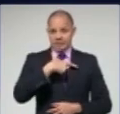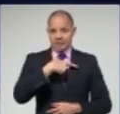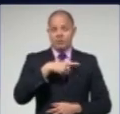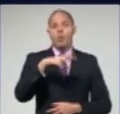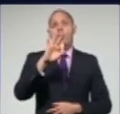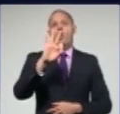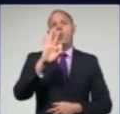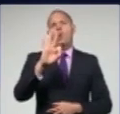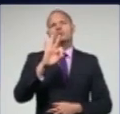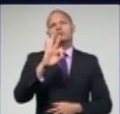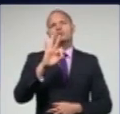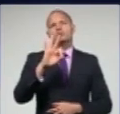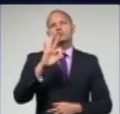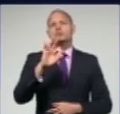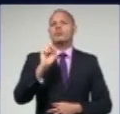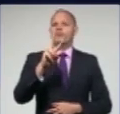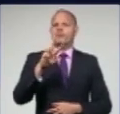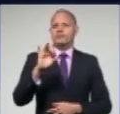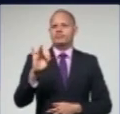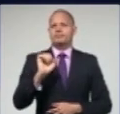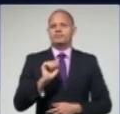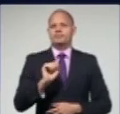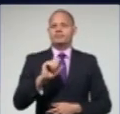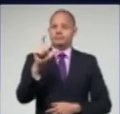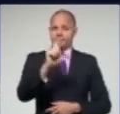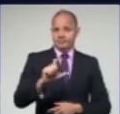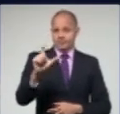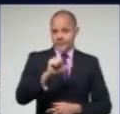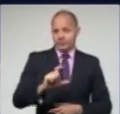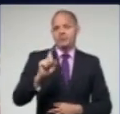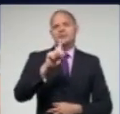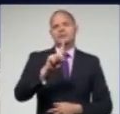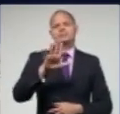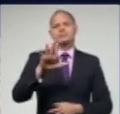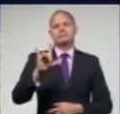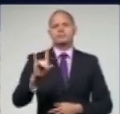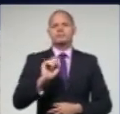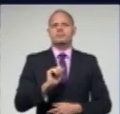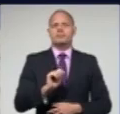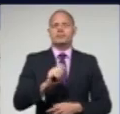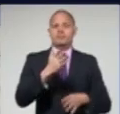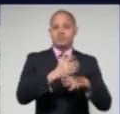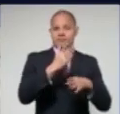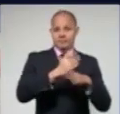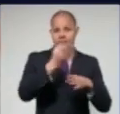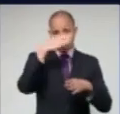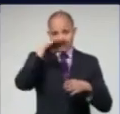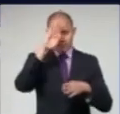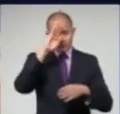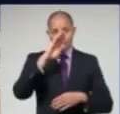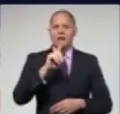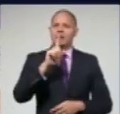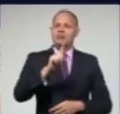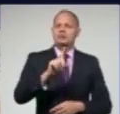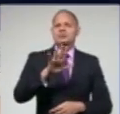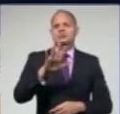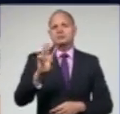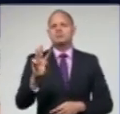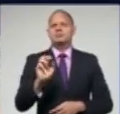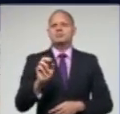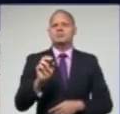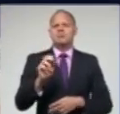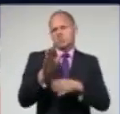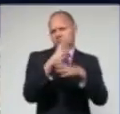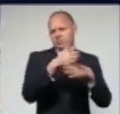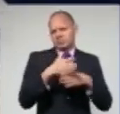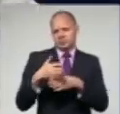143, and so forth from every Cuban territory. The 38 people diagnosed yesterday are Cubans. They